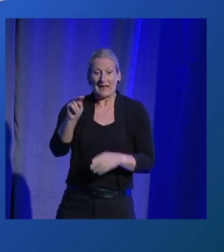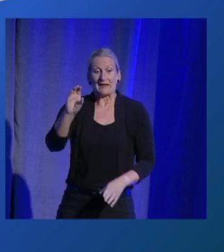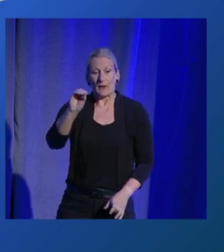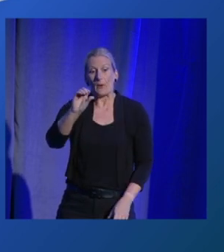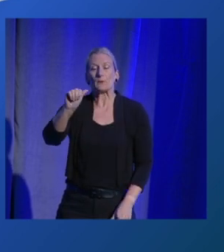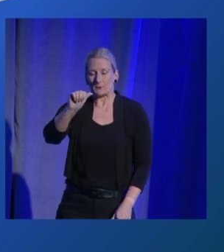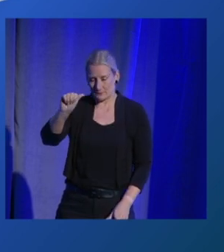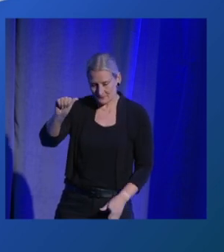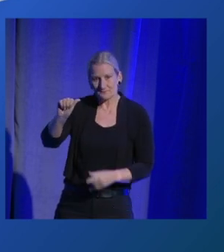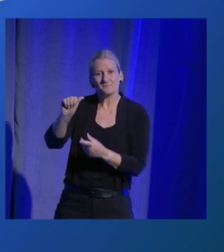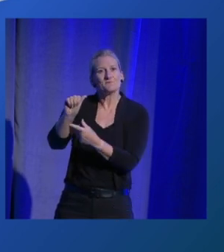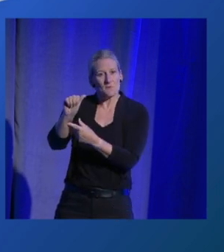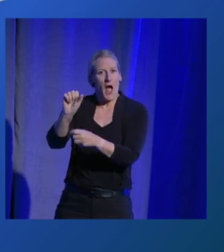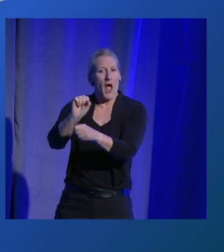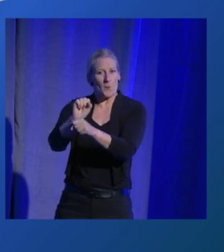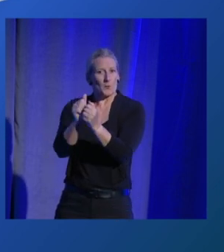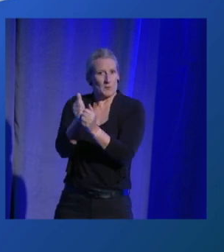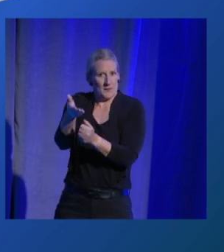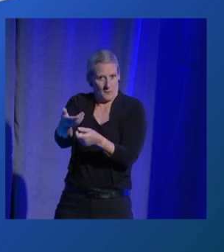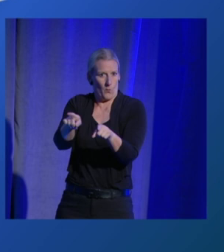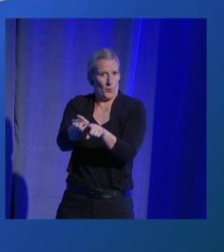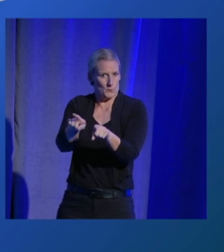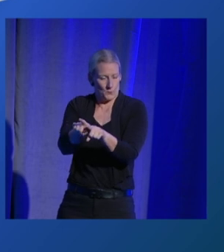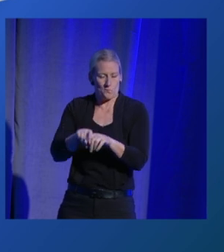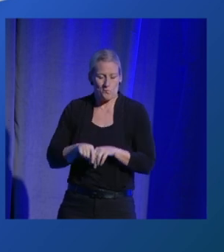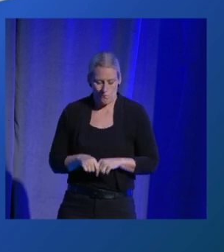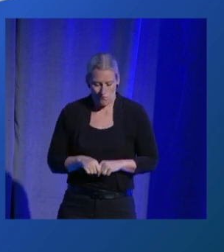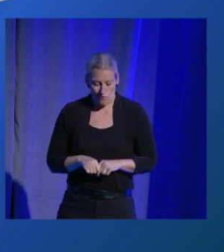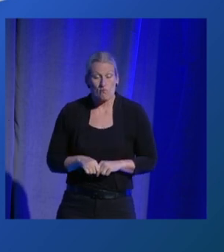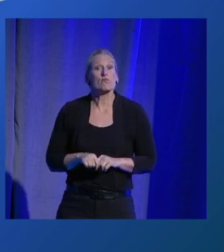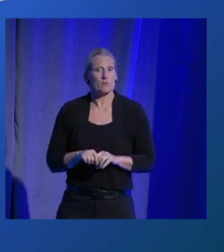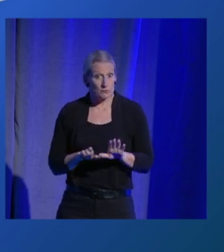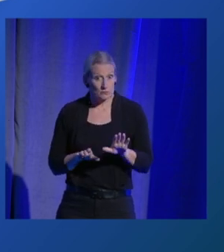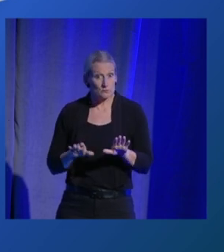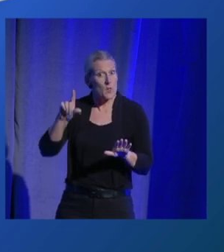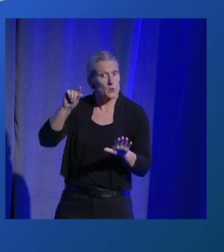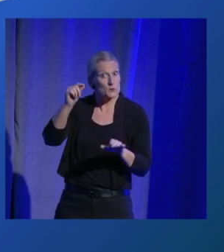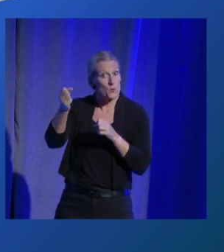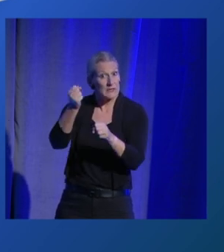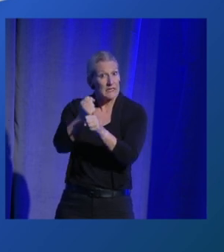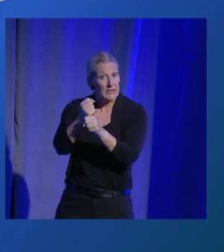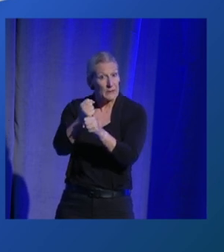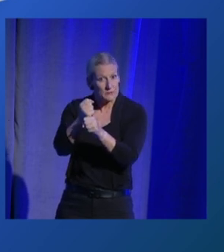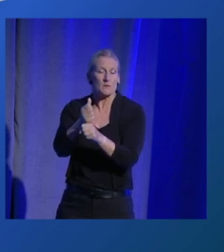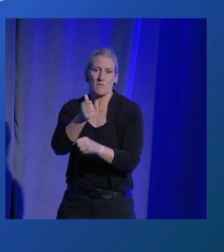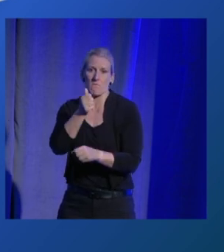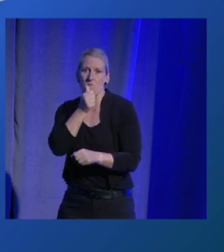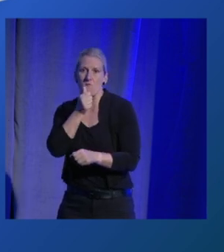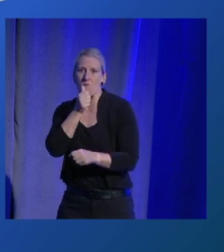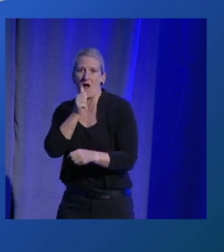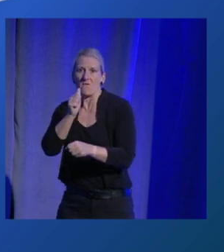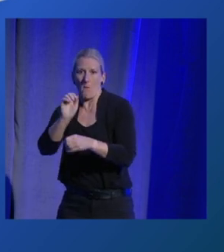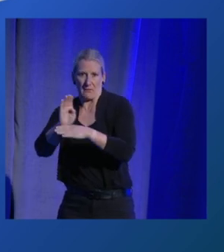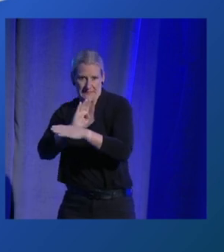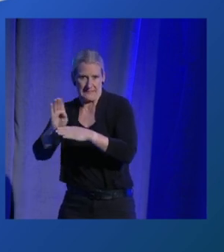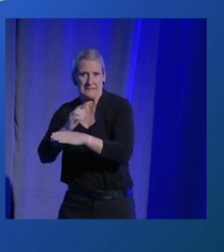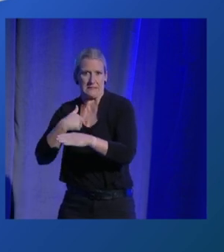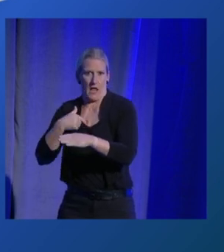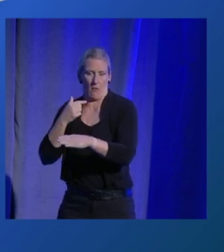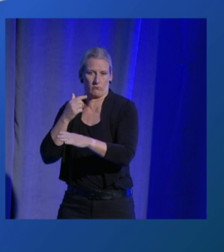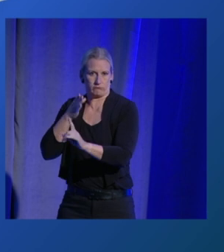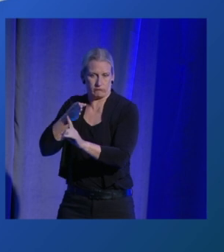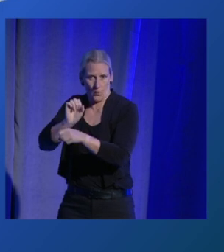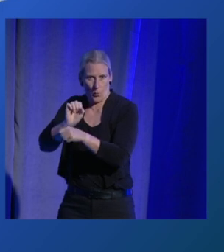for the national ocean service I spent 20 years working in the private sector I've been the